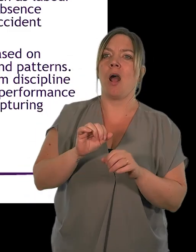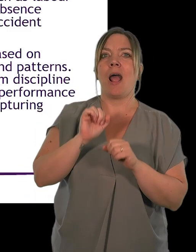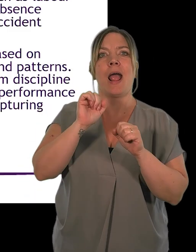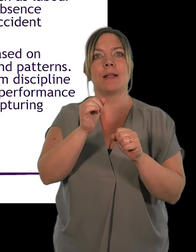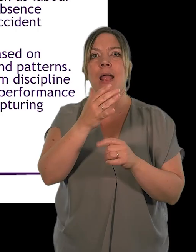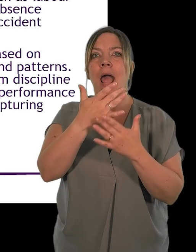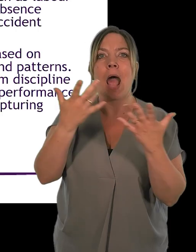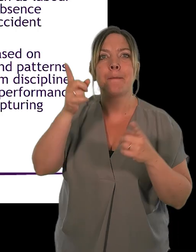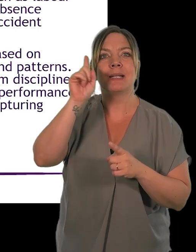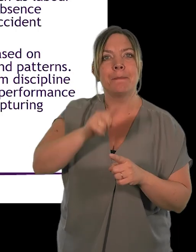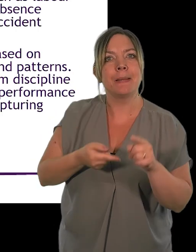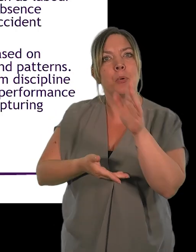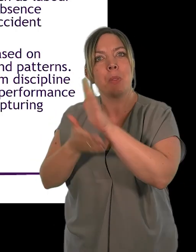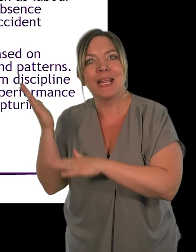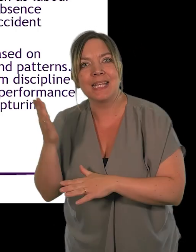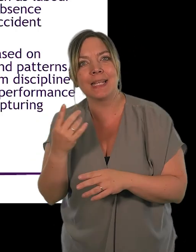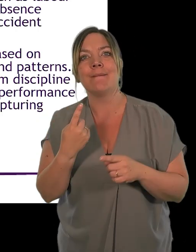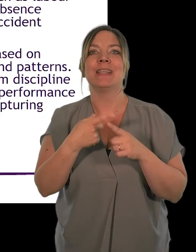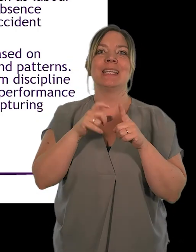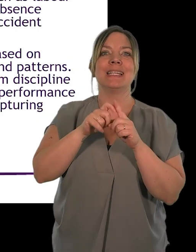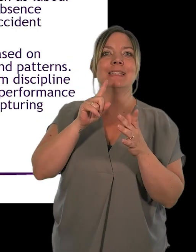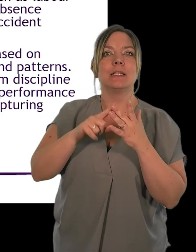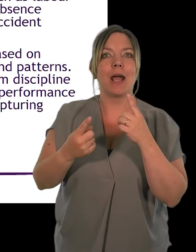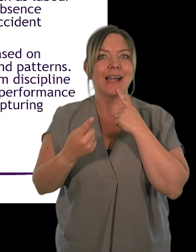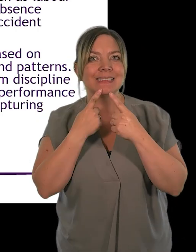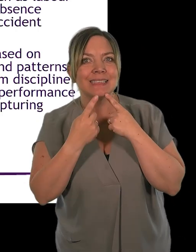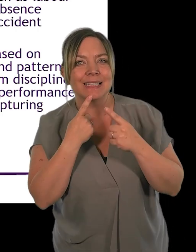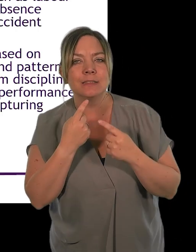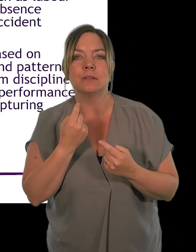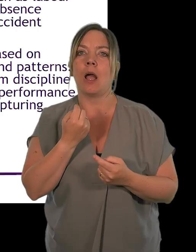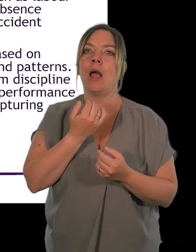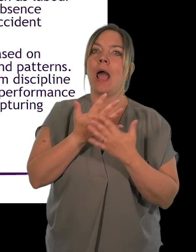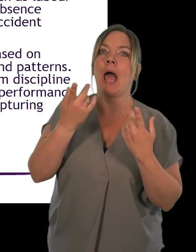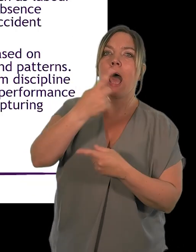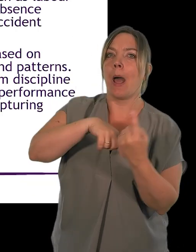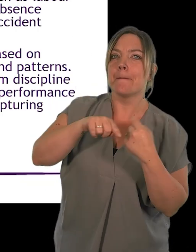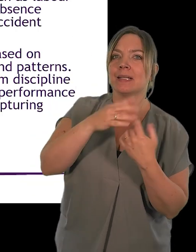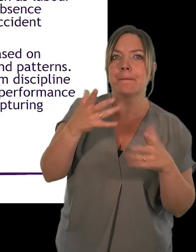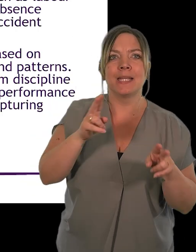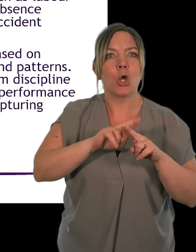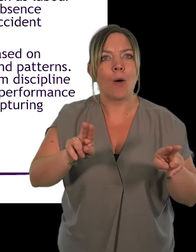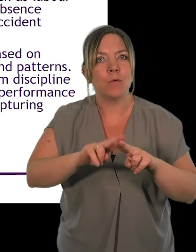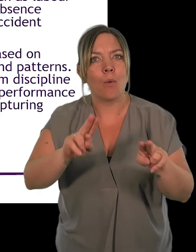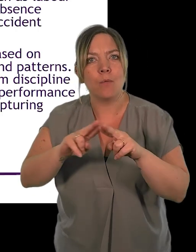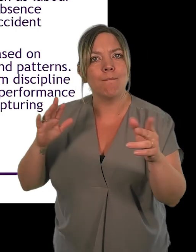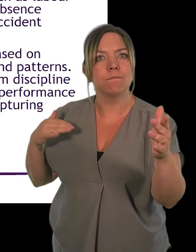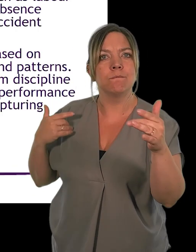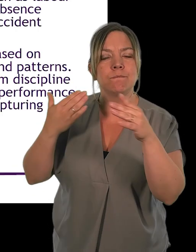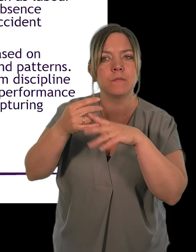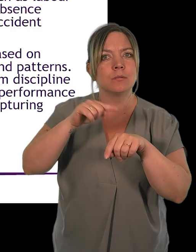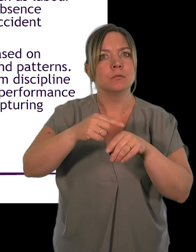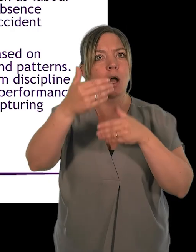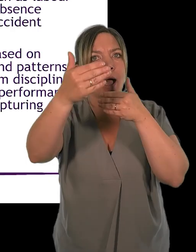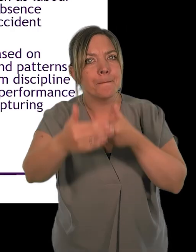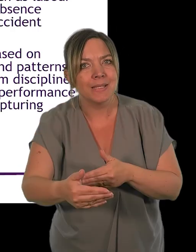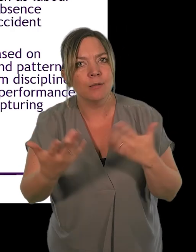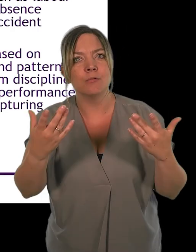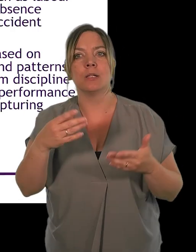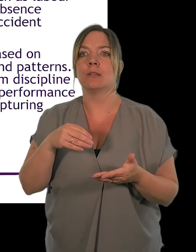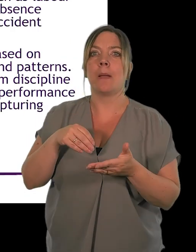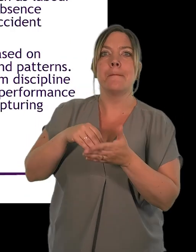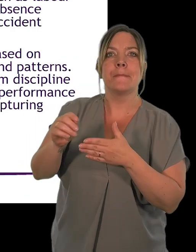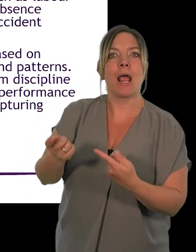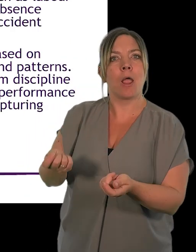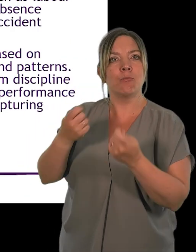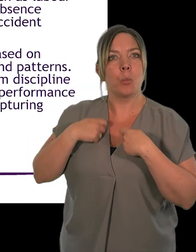EDI data, absent rates over a period of time, pay and reward, number of